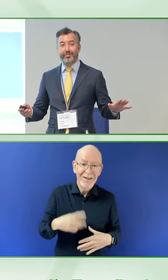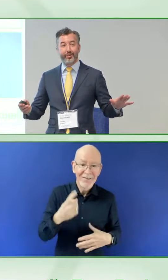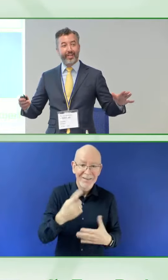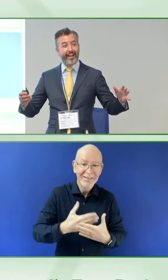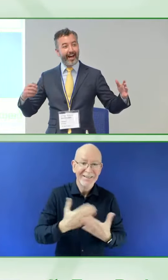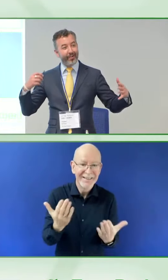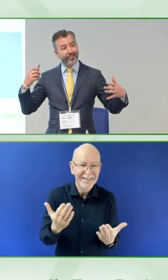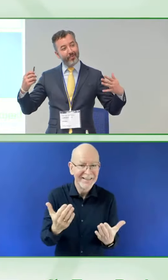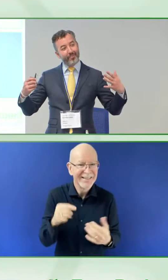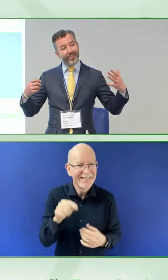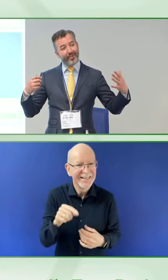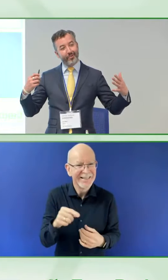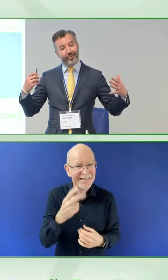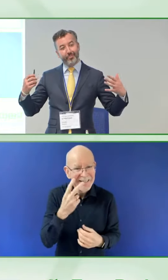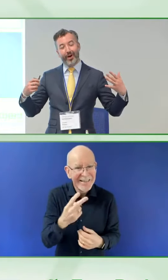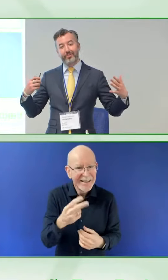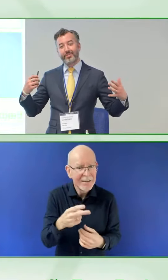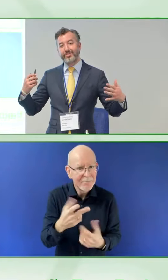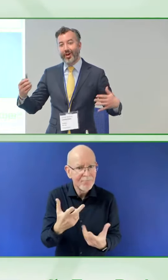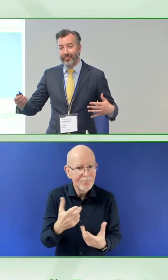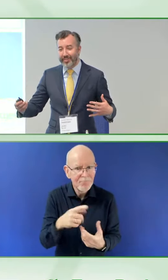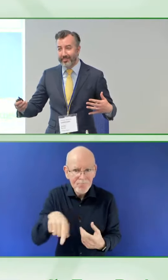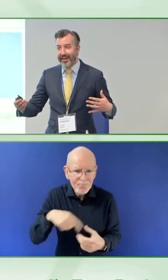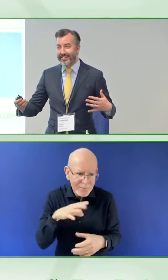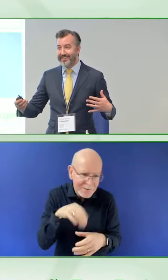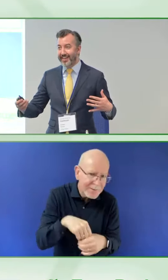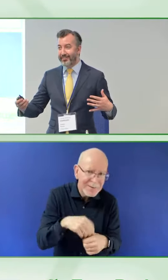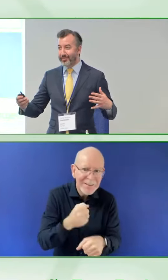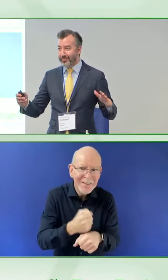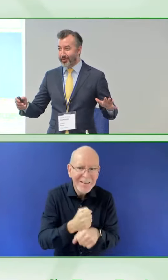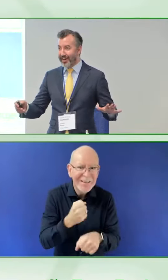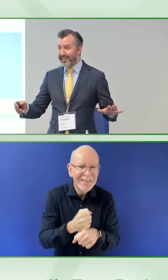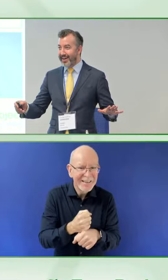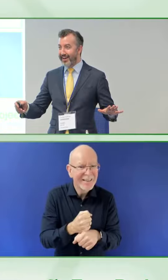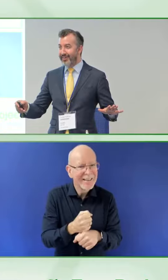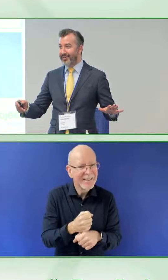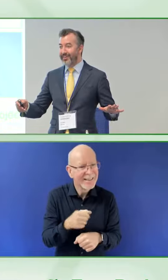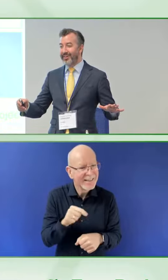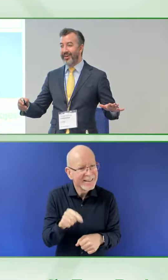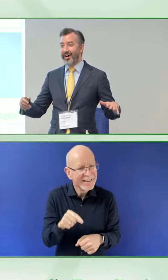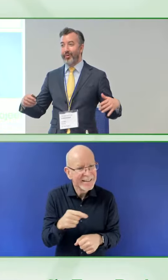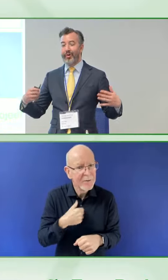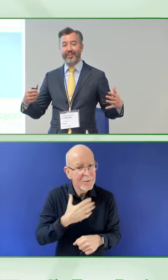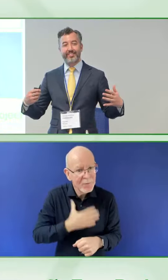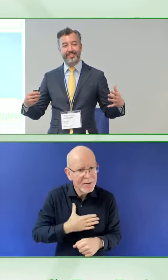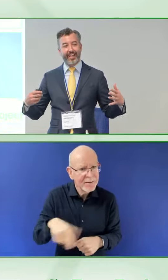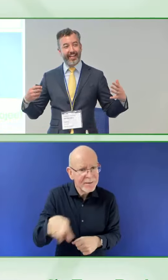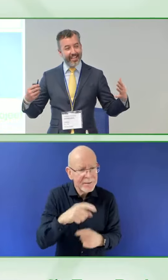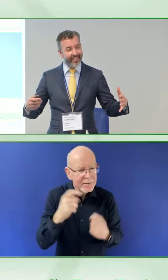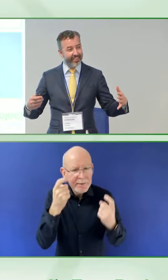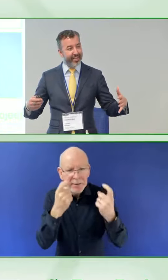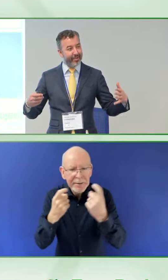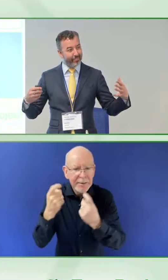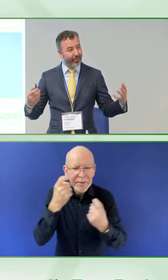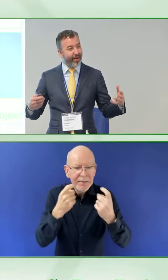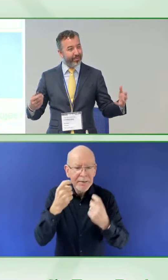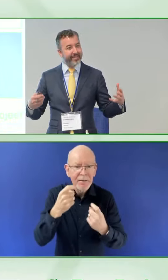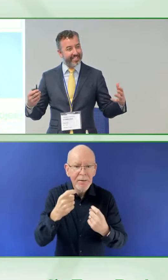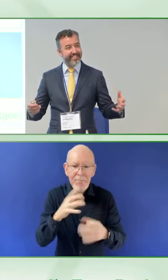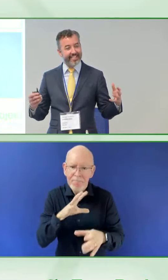want us to get out of the problem-solving mindset for right now I want us to stay in